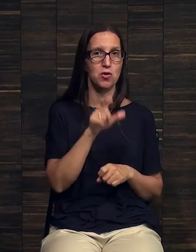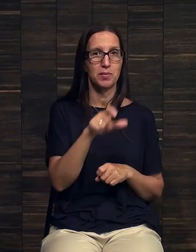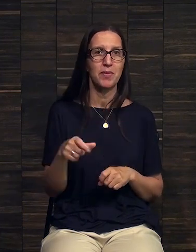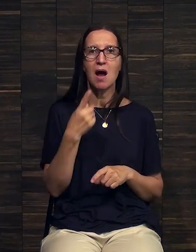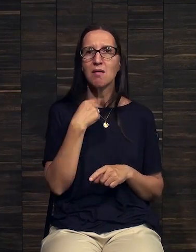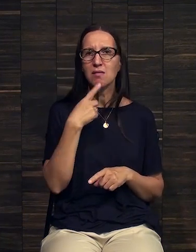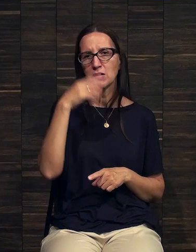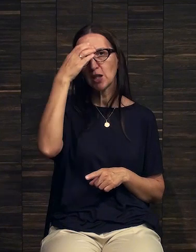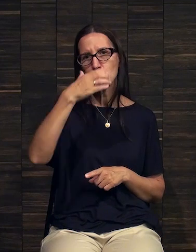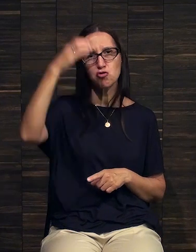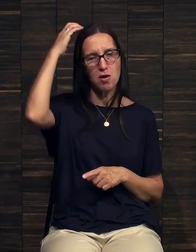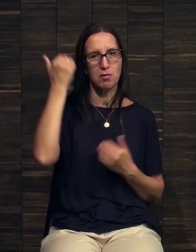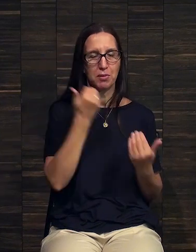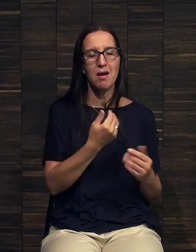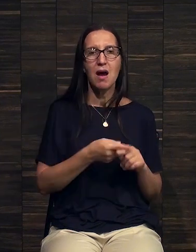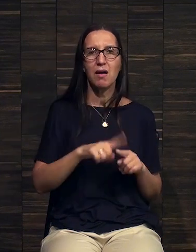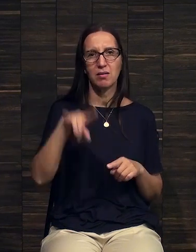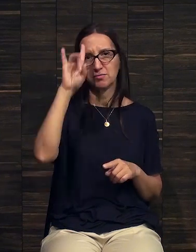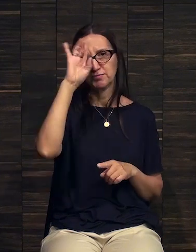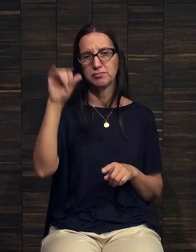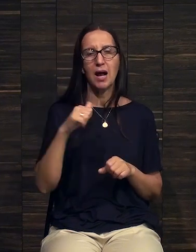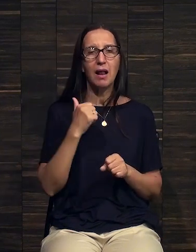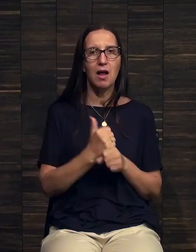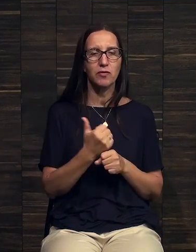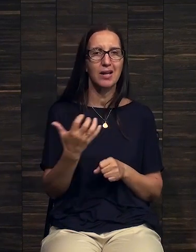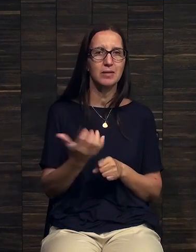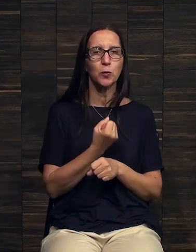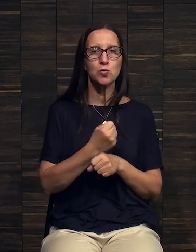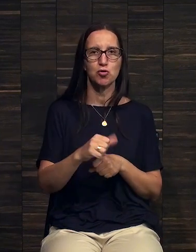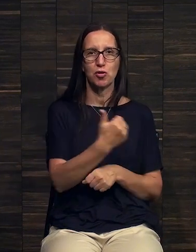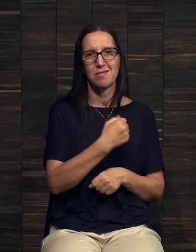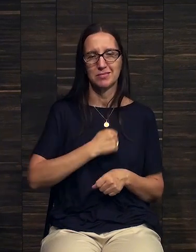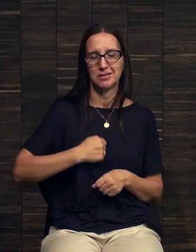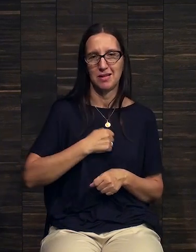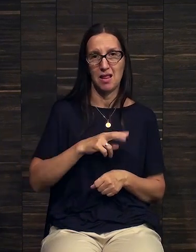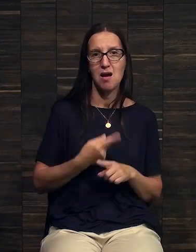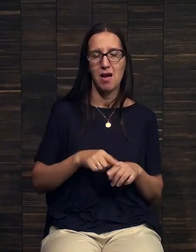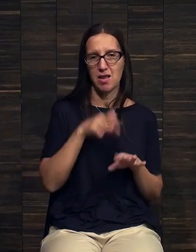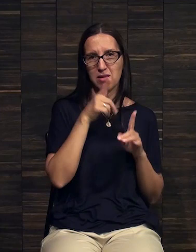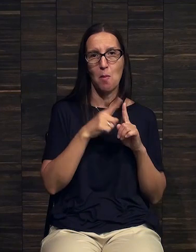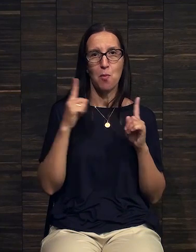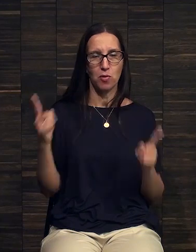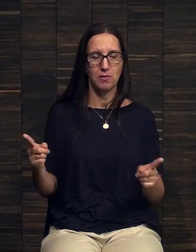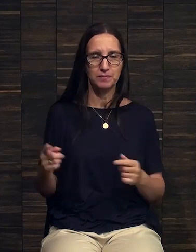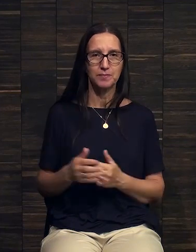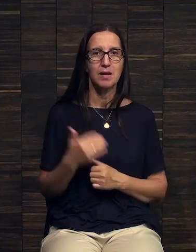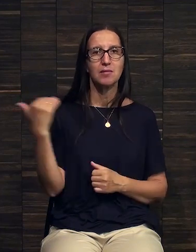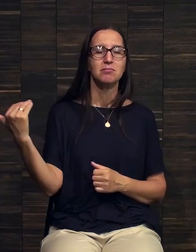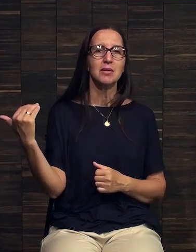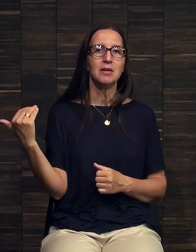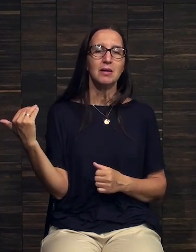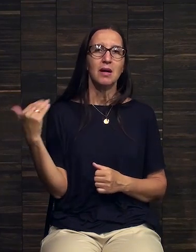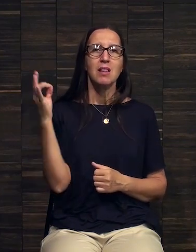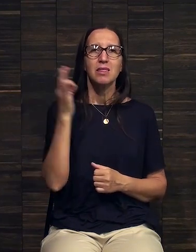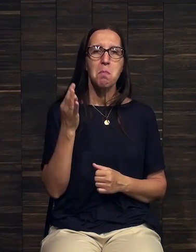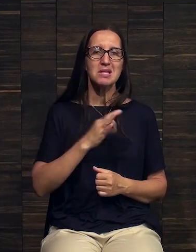get such interesting characters like a Red Skull, and this is the top of evilness,